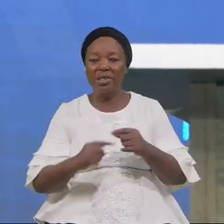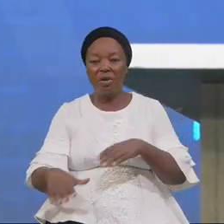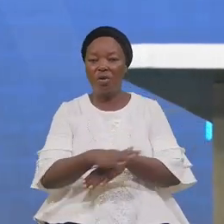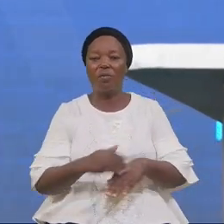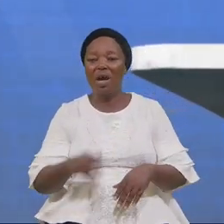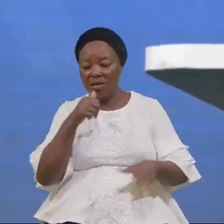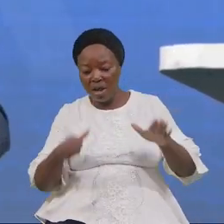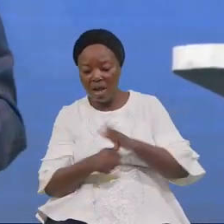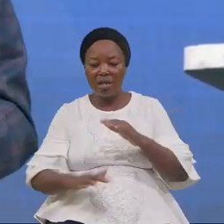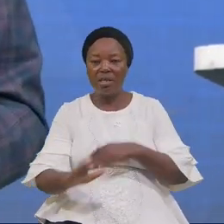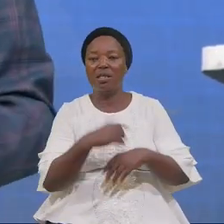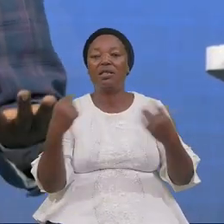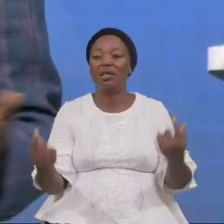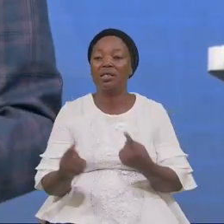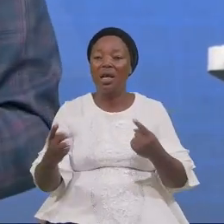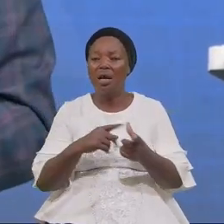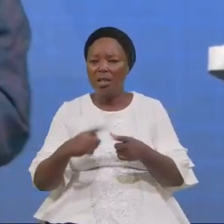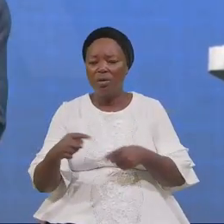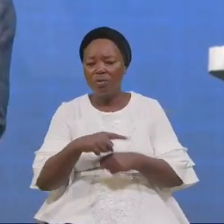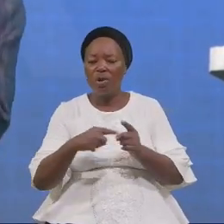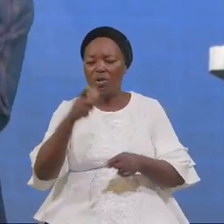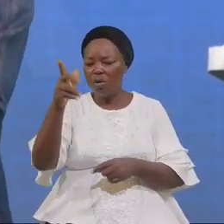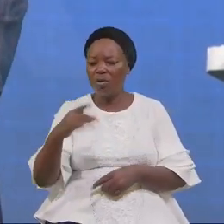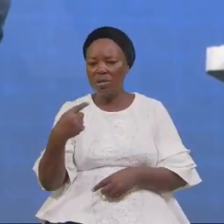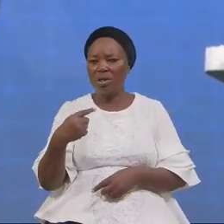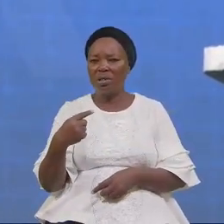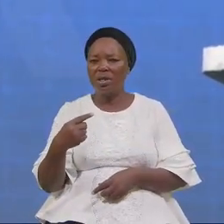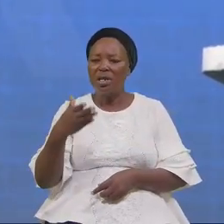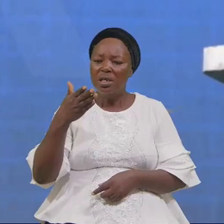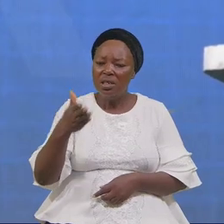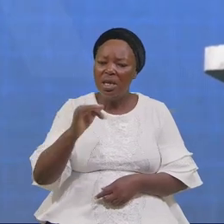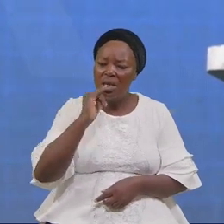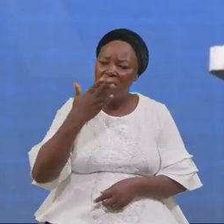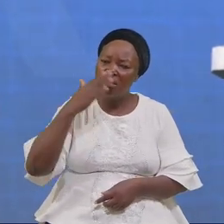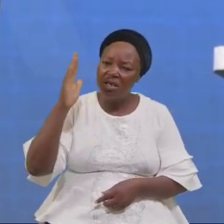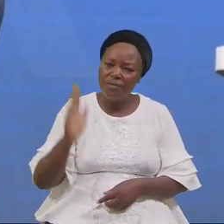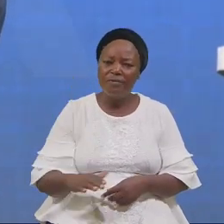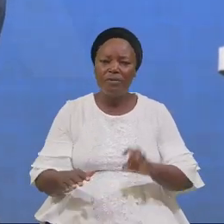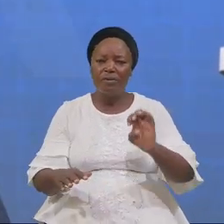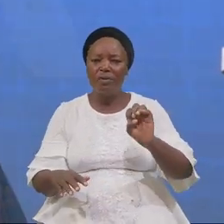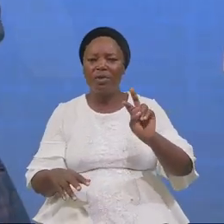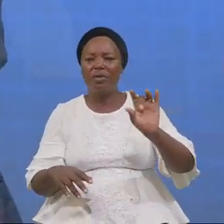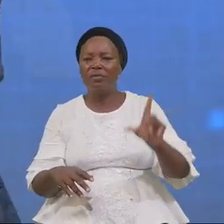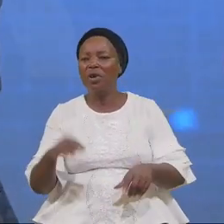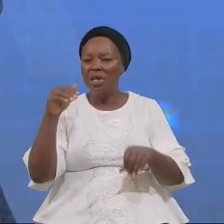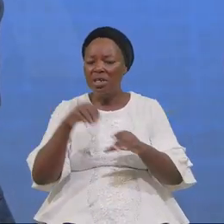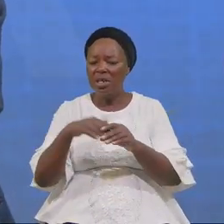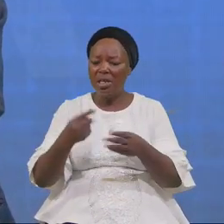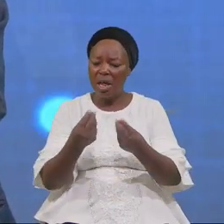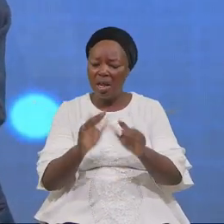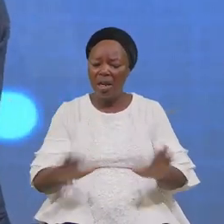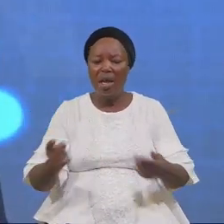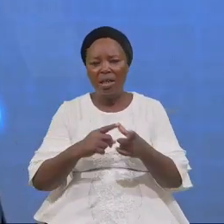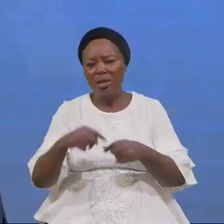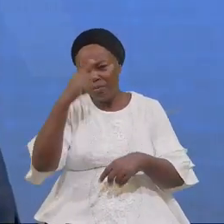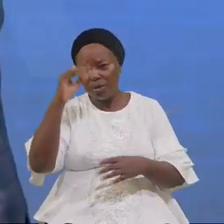sin. And when they say, when God said, there is evil in the camp, and because of